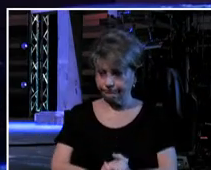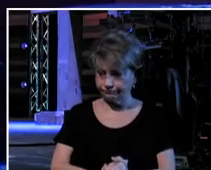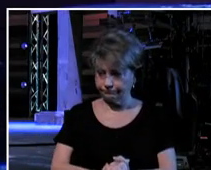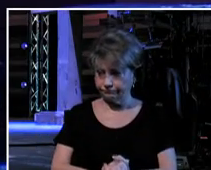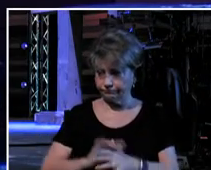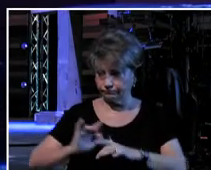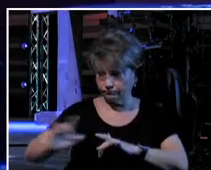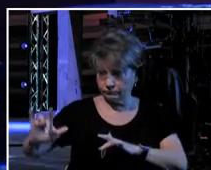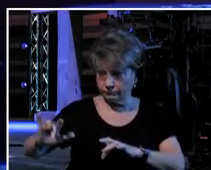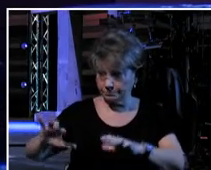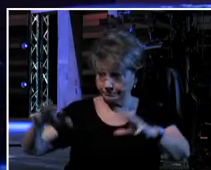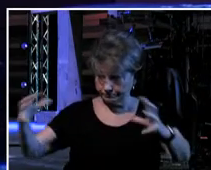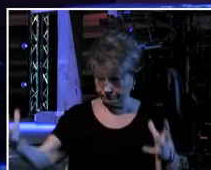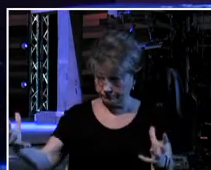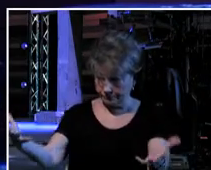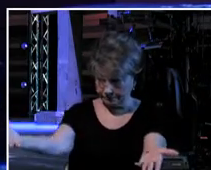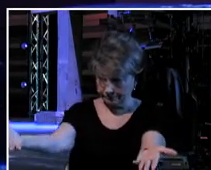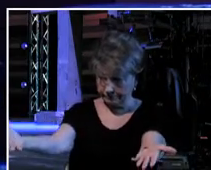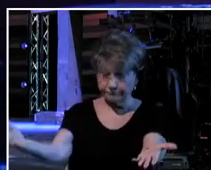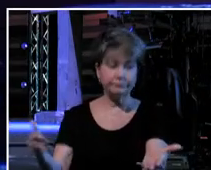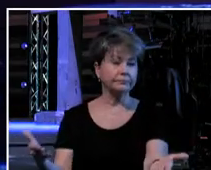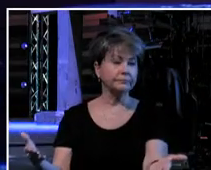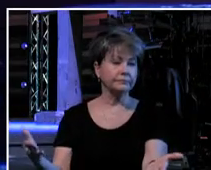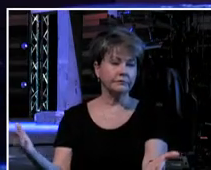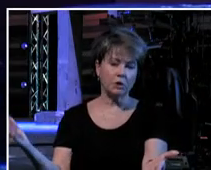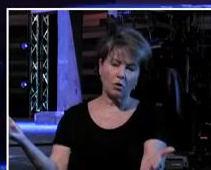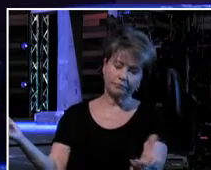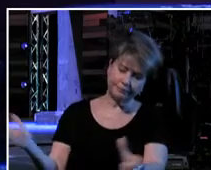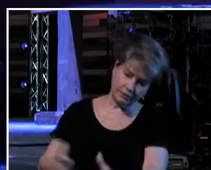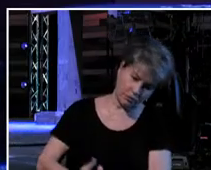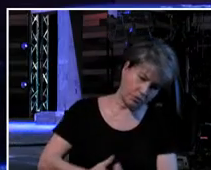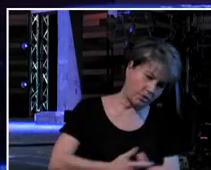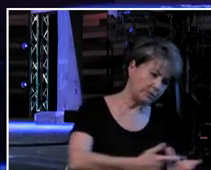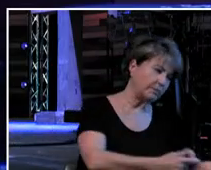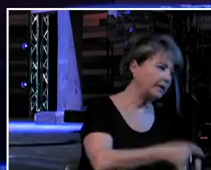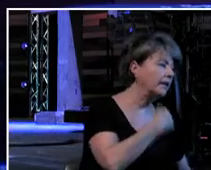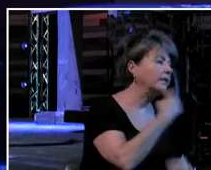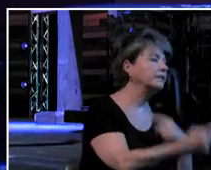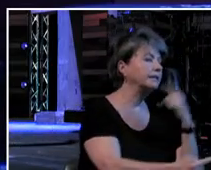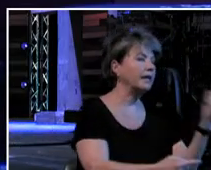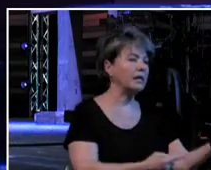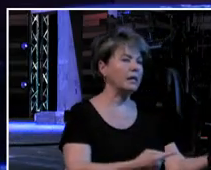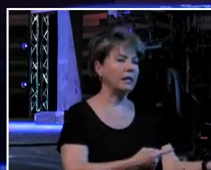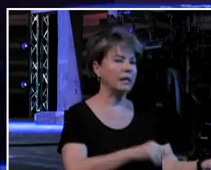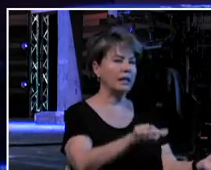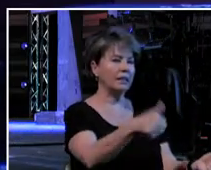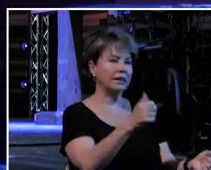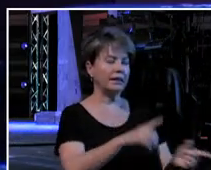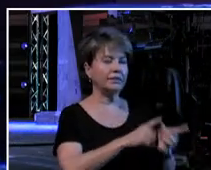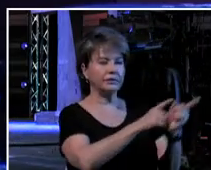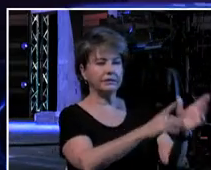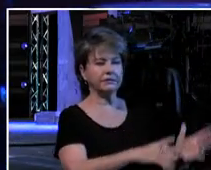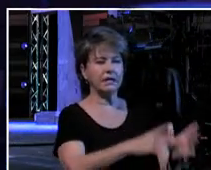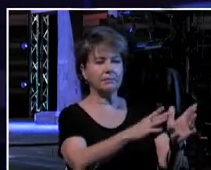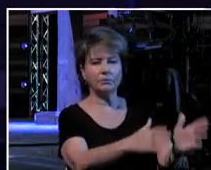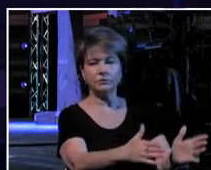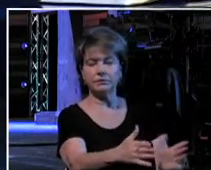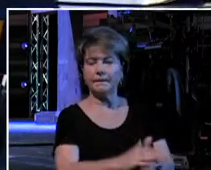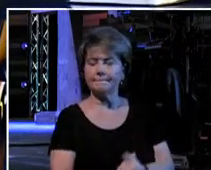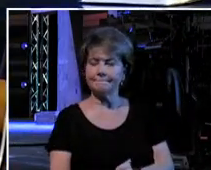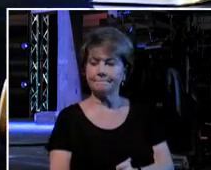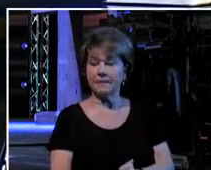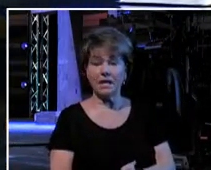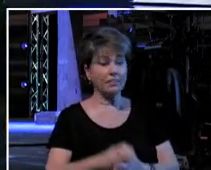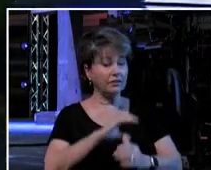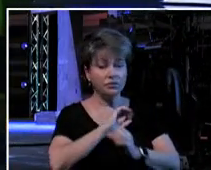So he goes back. He goes back and they go and tell the disciples that that the body wasn't there.